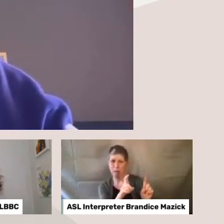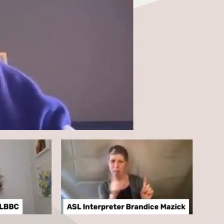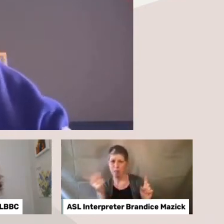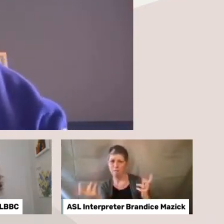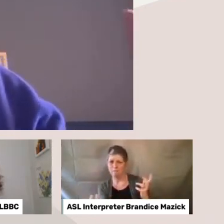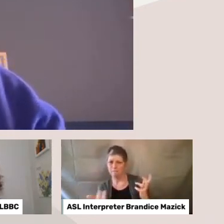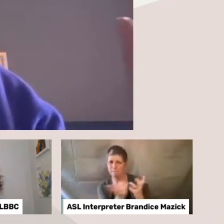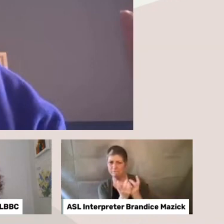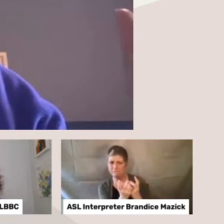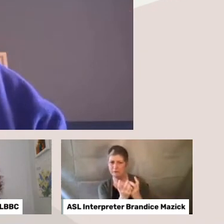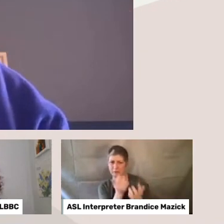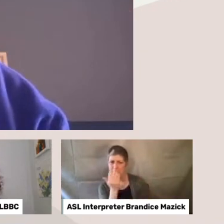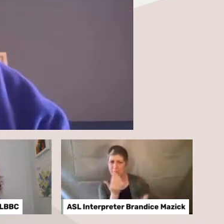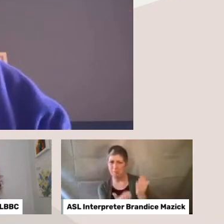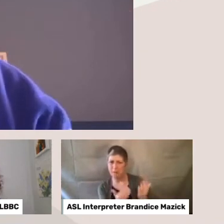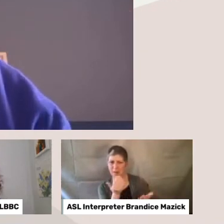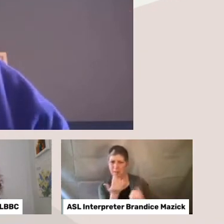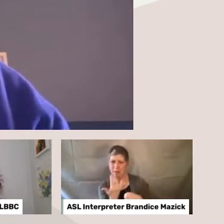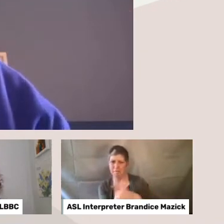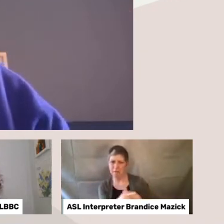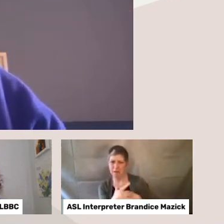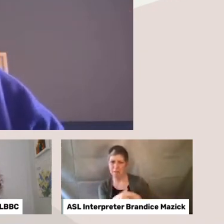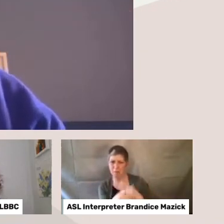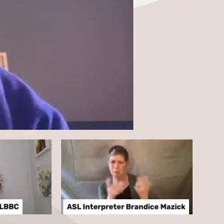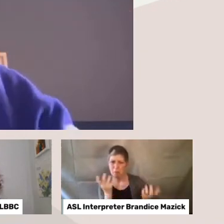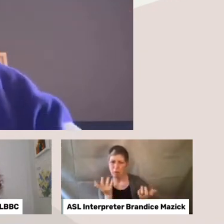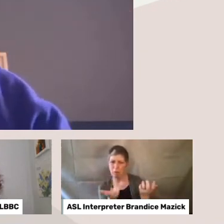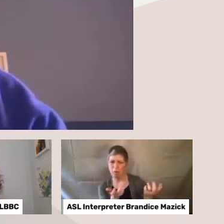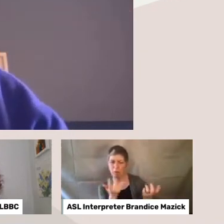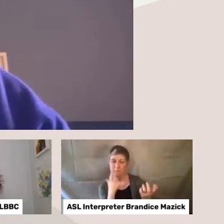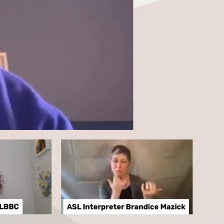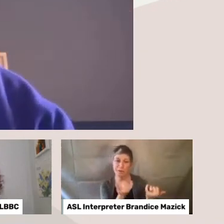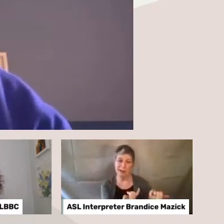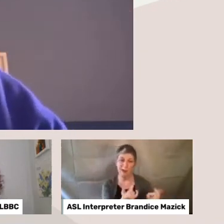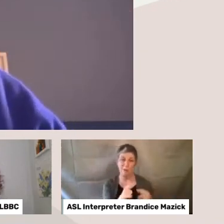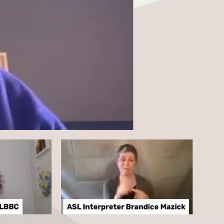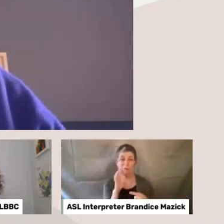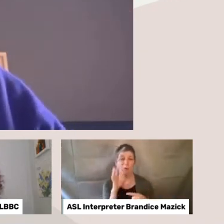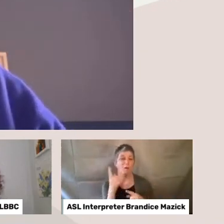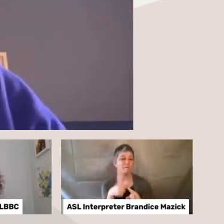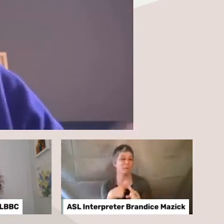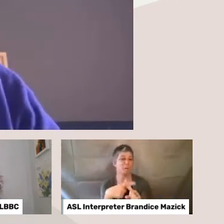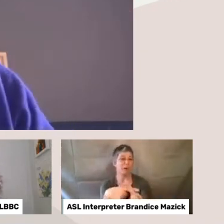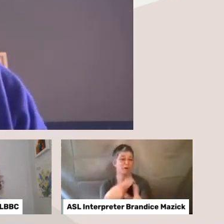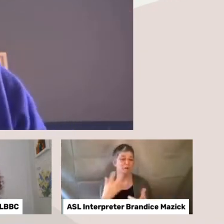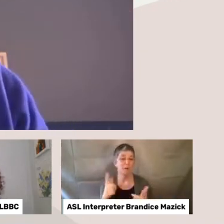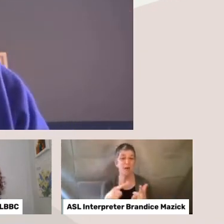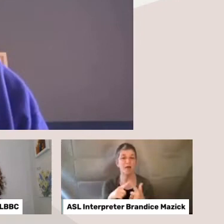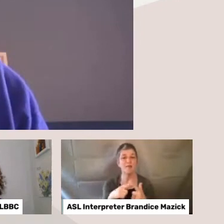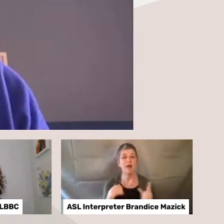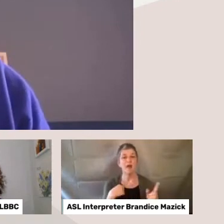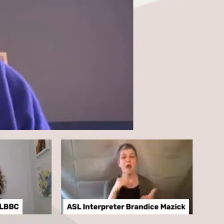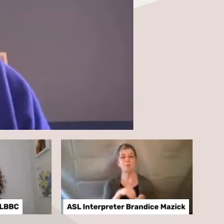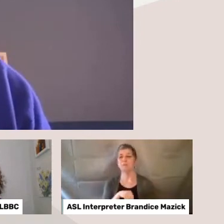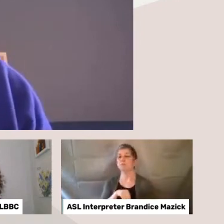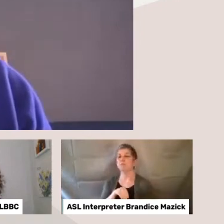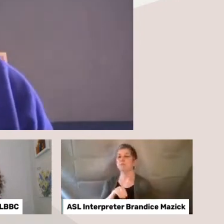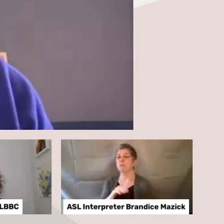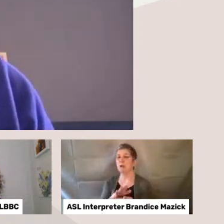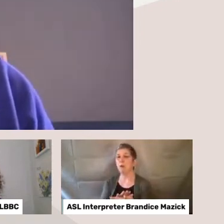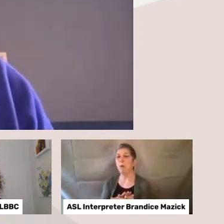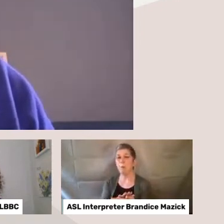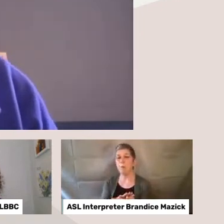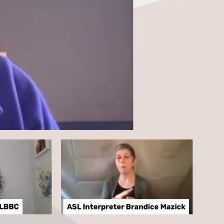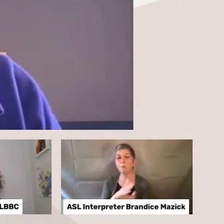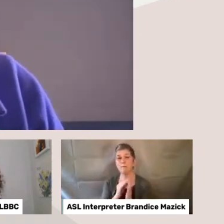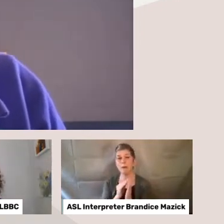might be there available, for now or for the next few months? And then I kind of note it. I put a note in